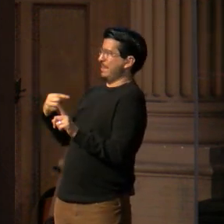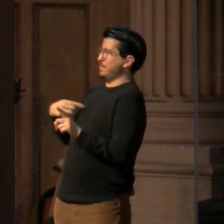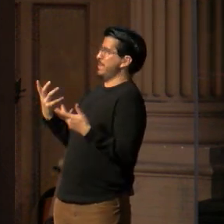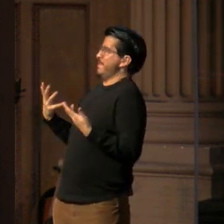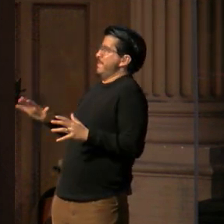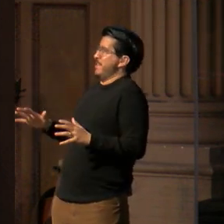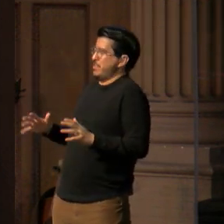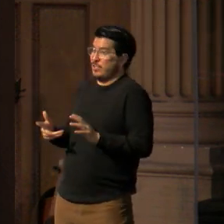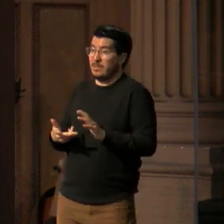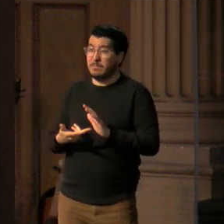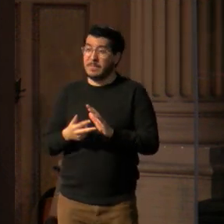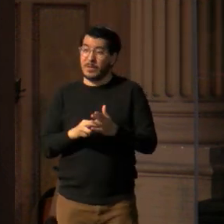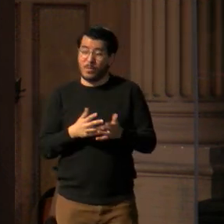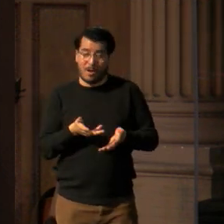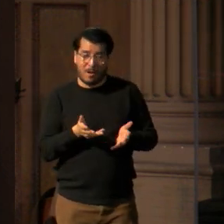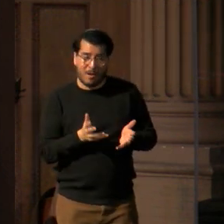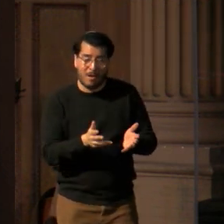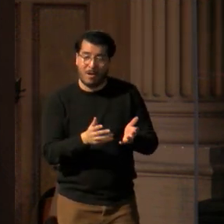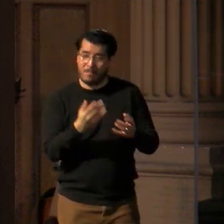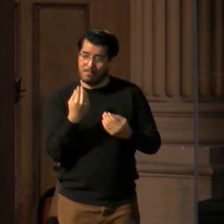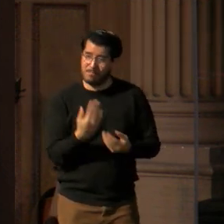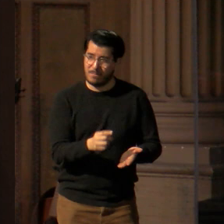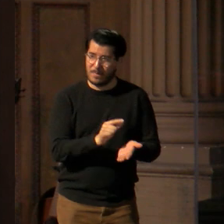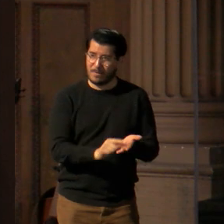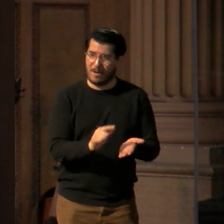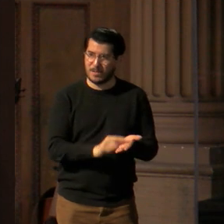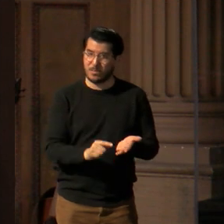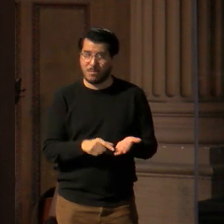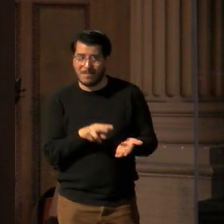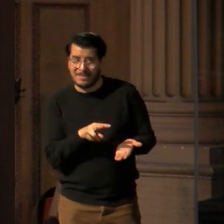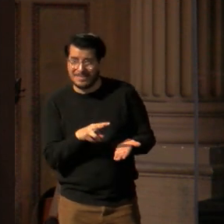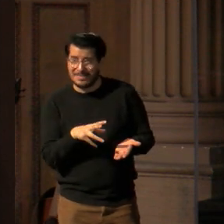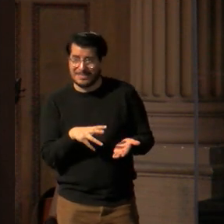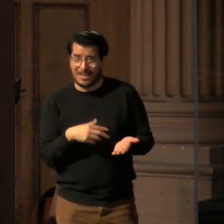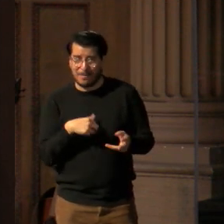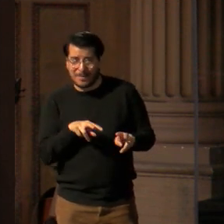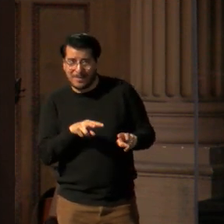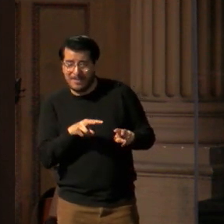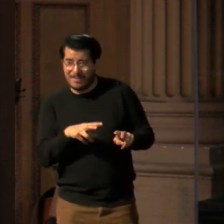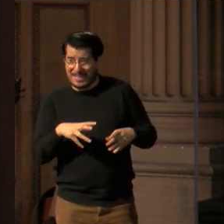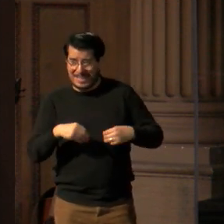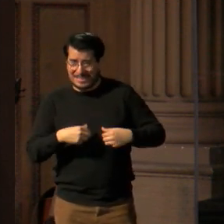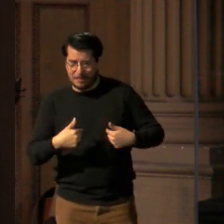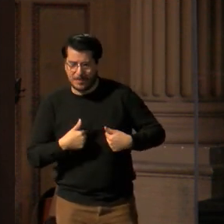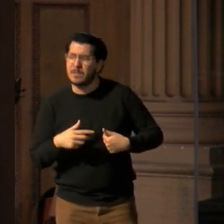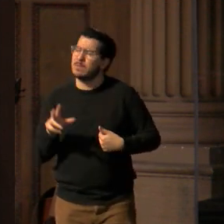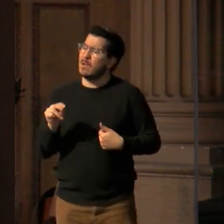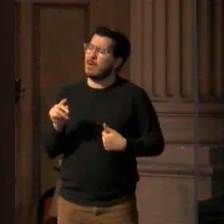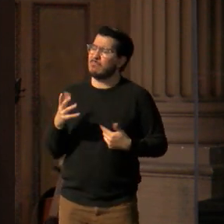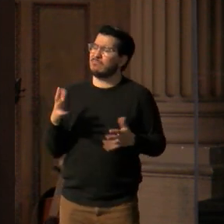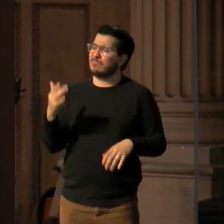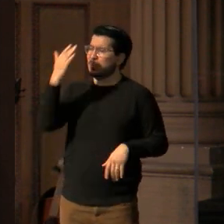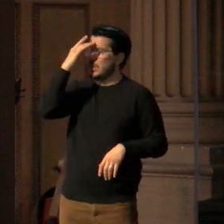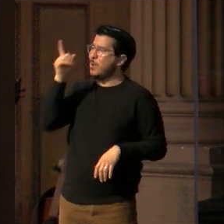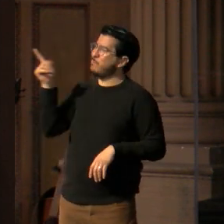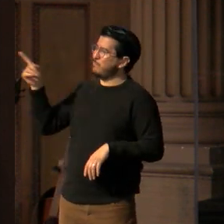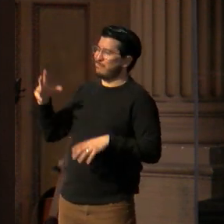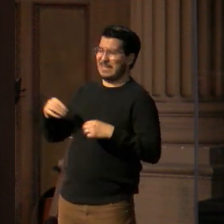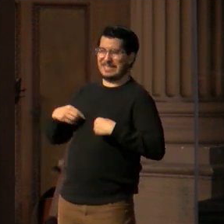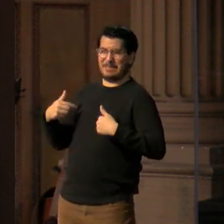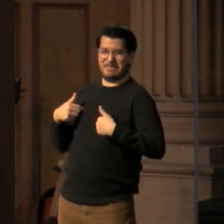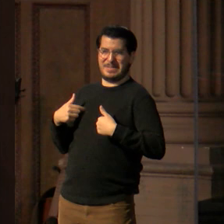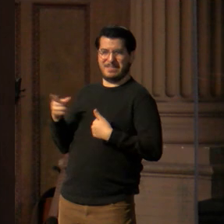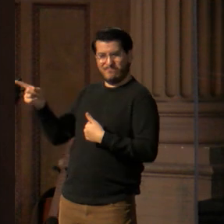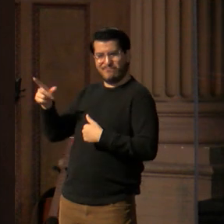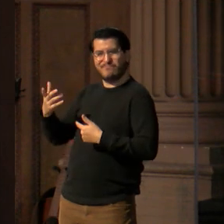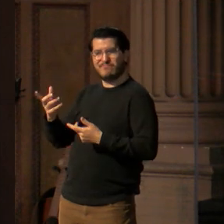God, we have all that we need. We have our needs met. So we don't need to go to people where we're posturing, we're trying to be